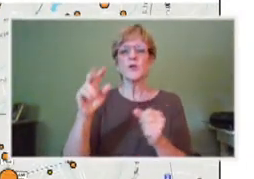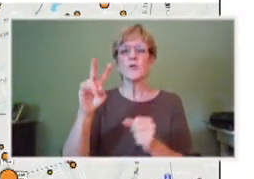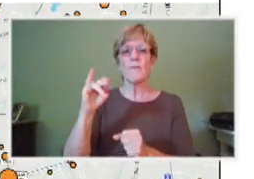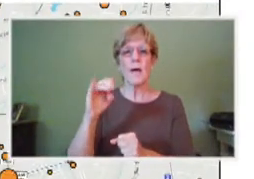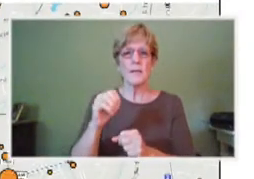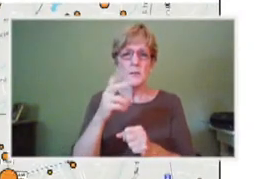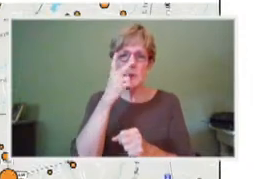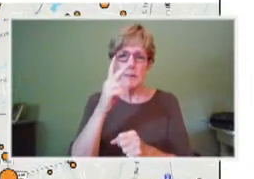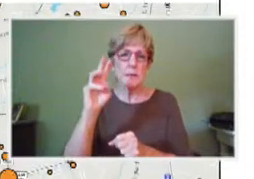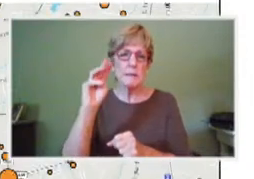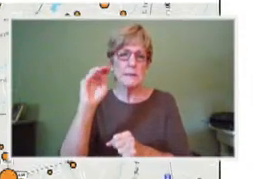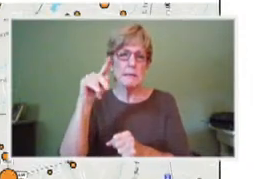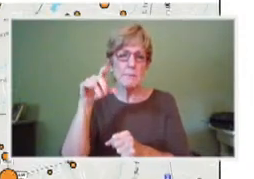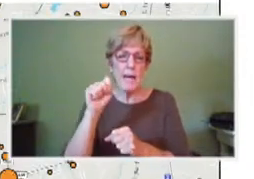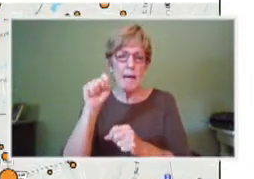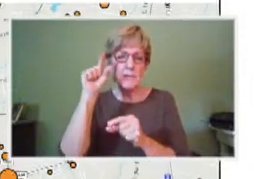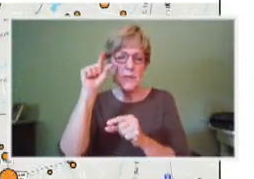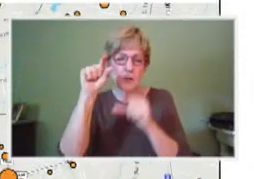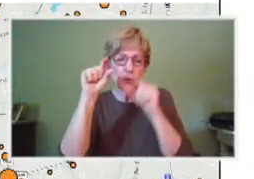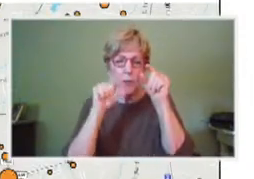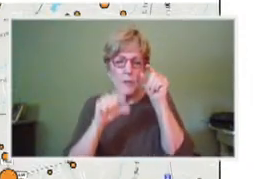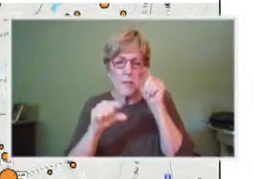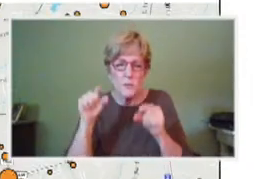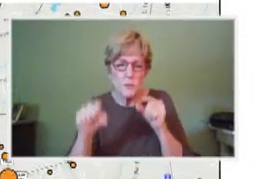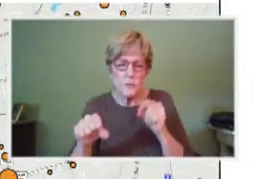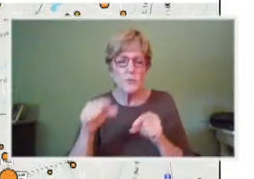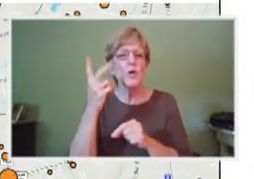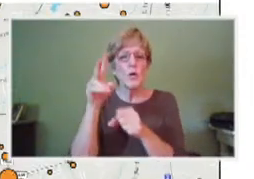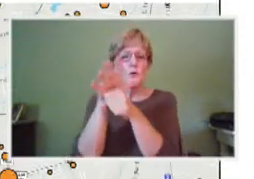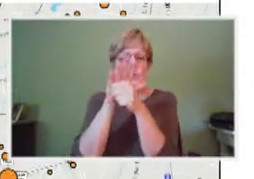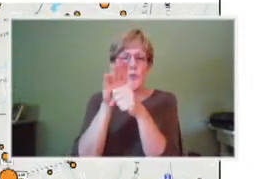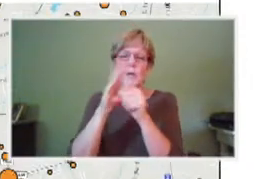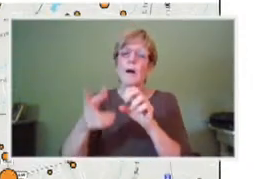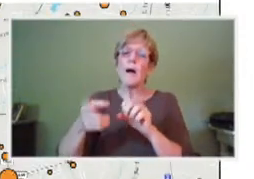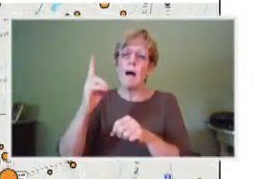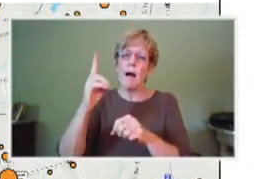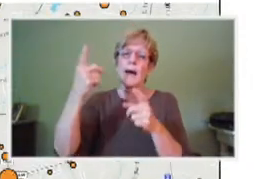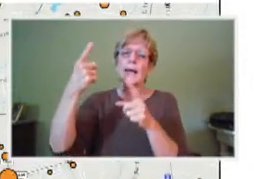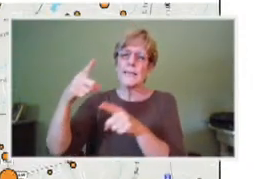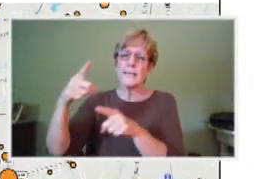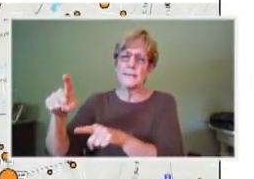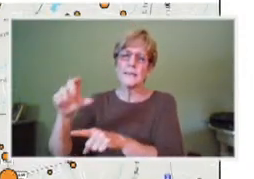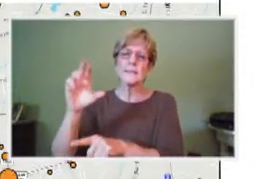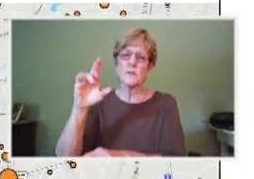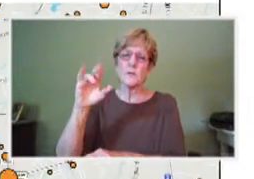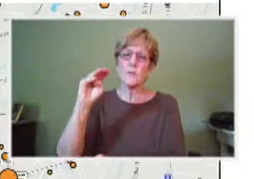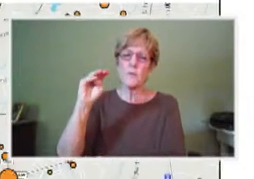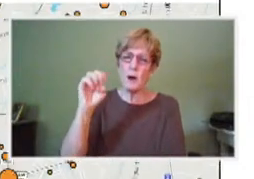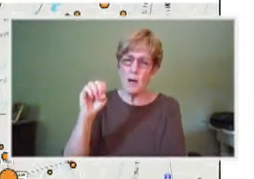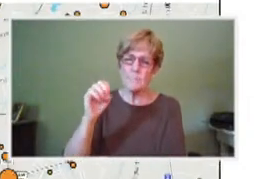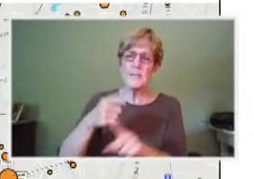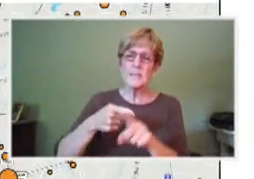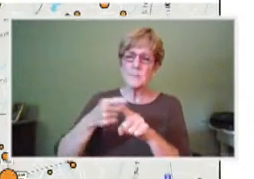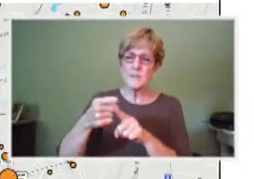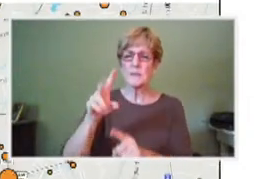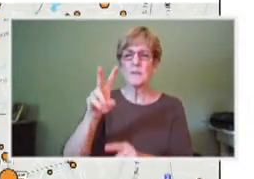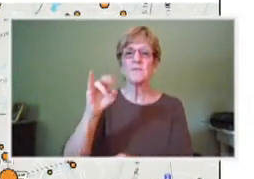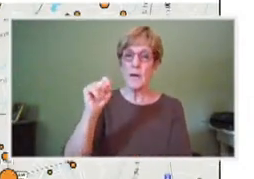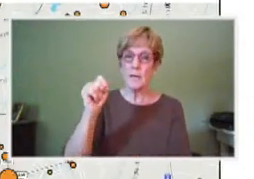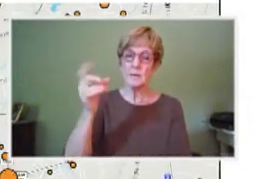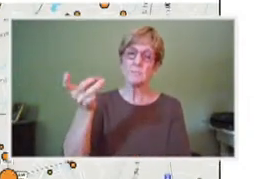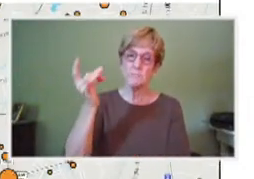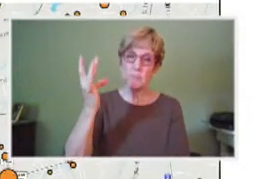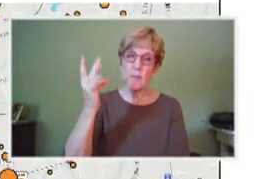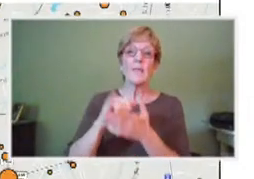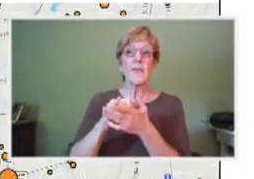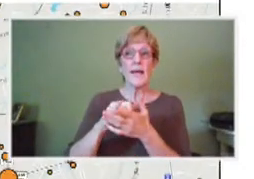maps that designate two areas with a high incidence of crime, specifically violent crime, which are